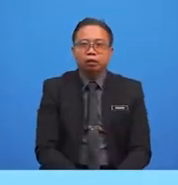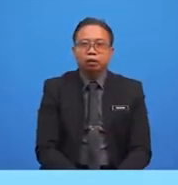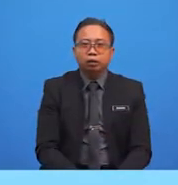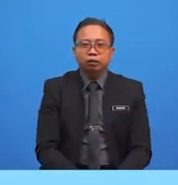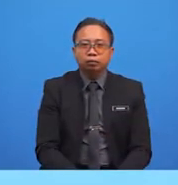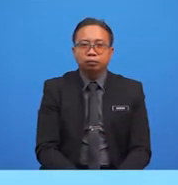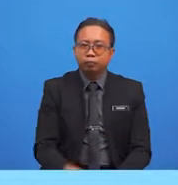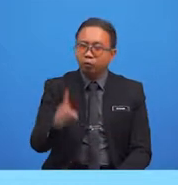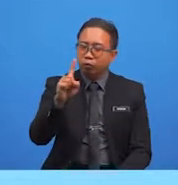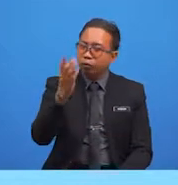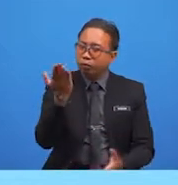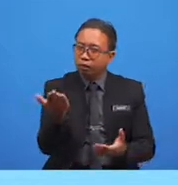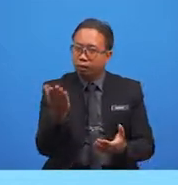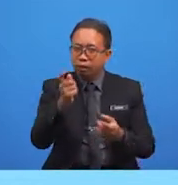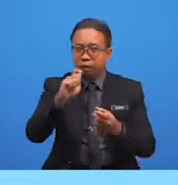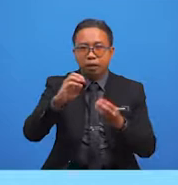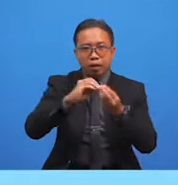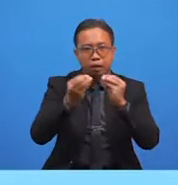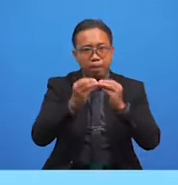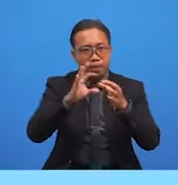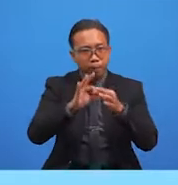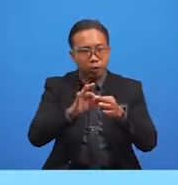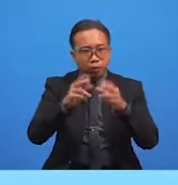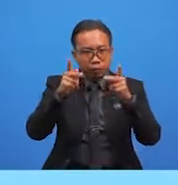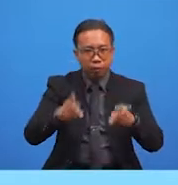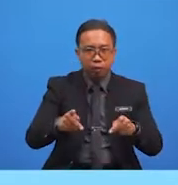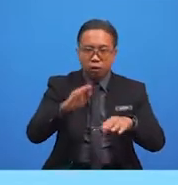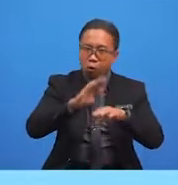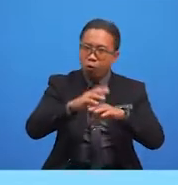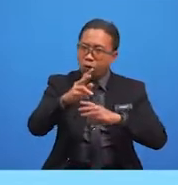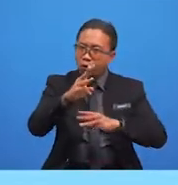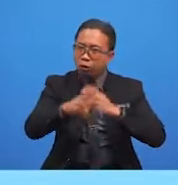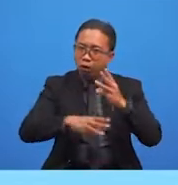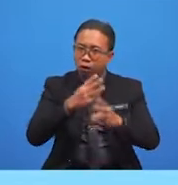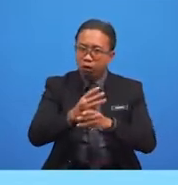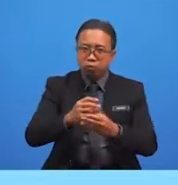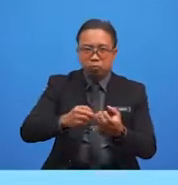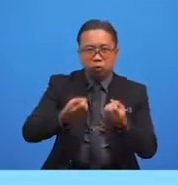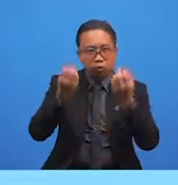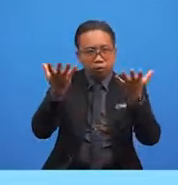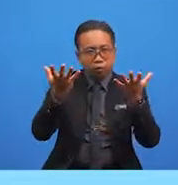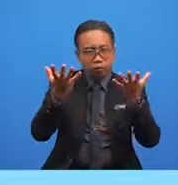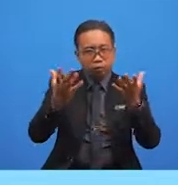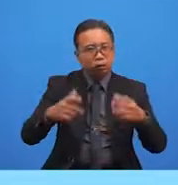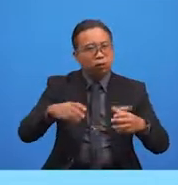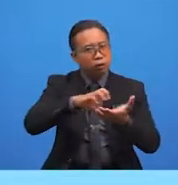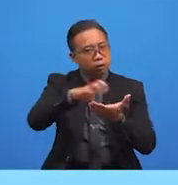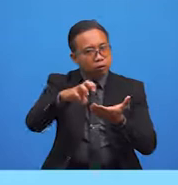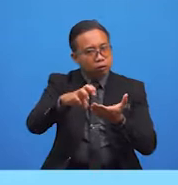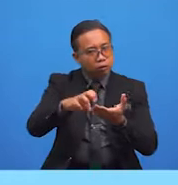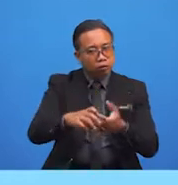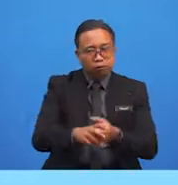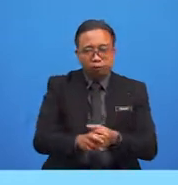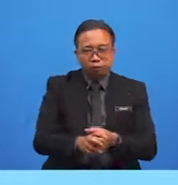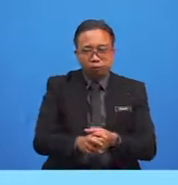On the one hand, the number of people on Earth is growing and we are destroying our natural